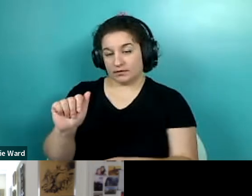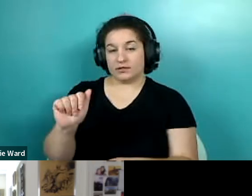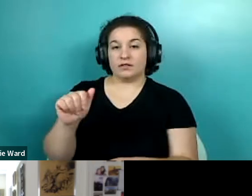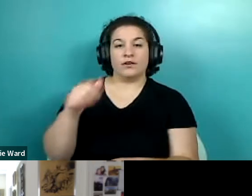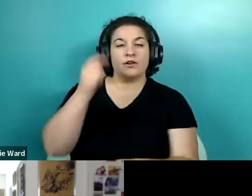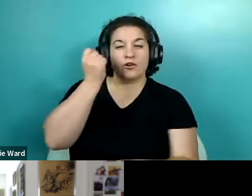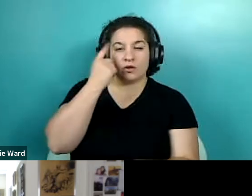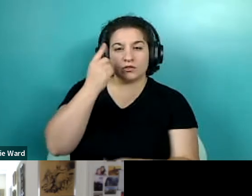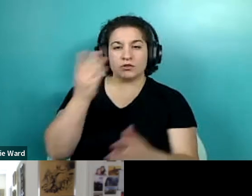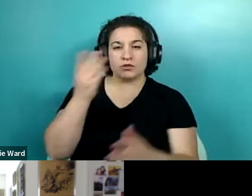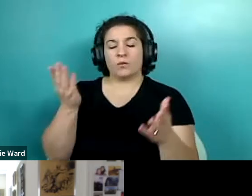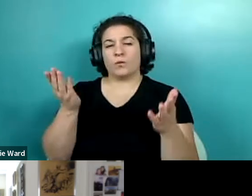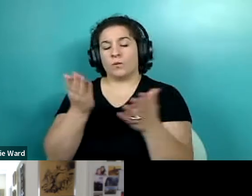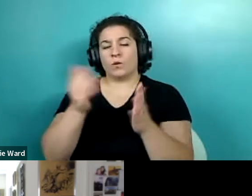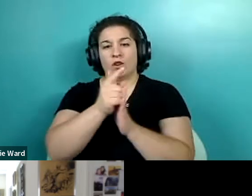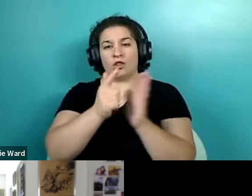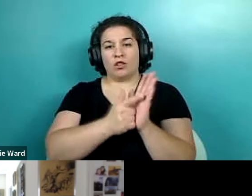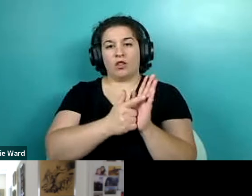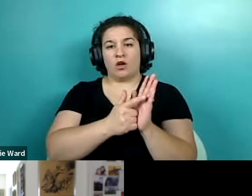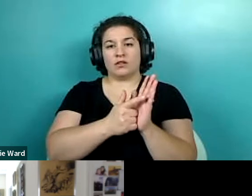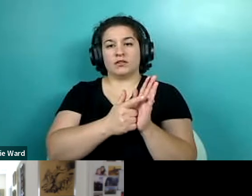laws are out there to protect them.